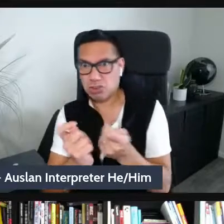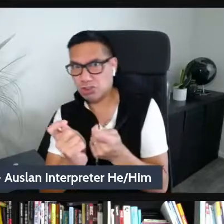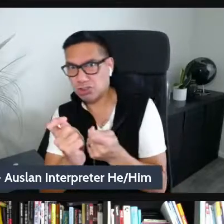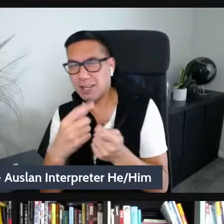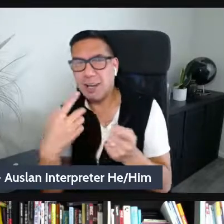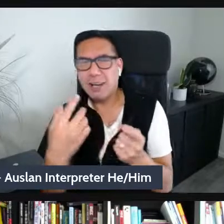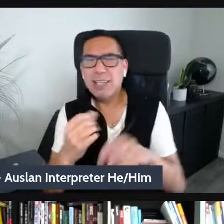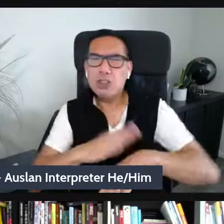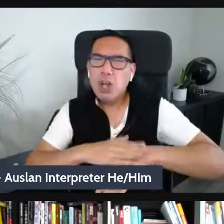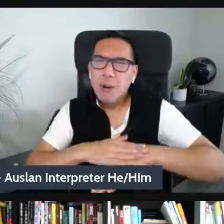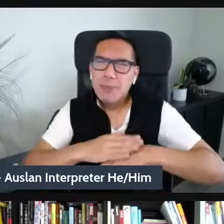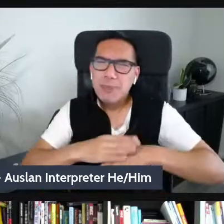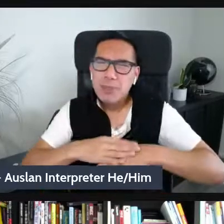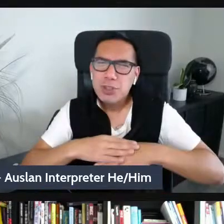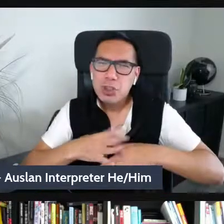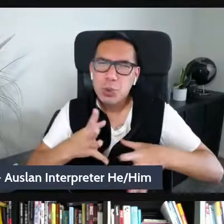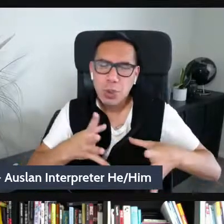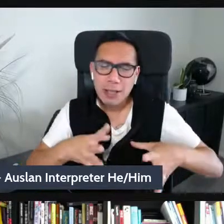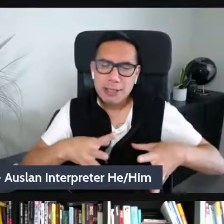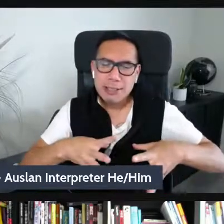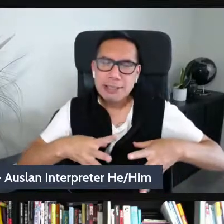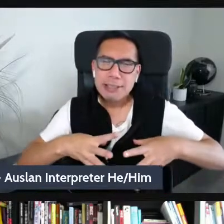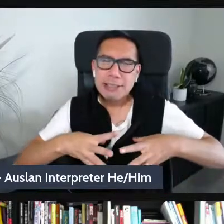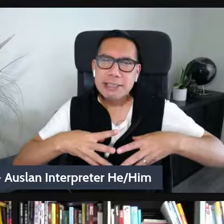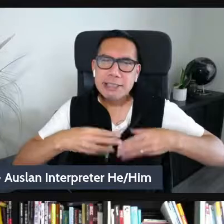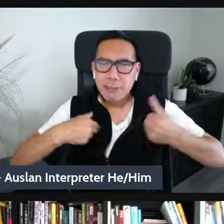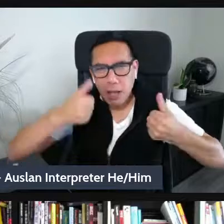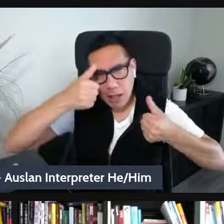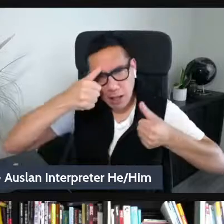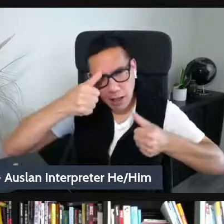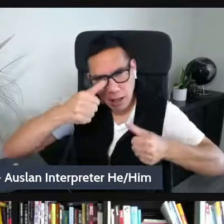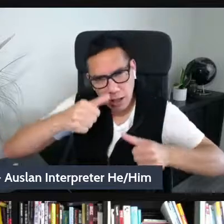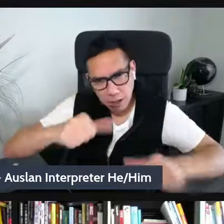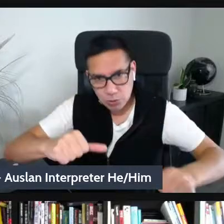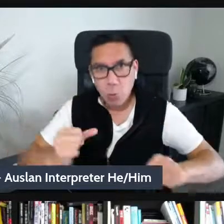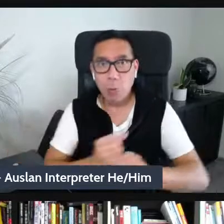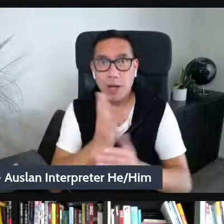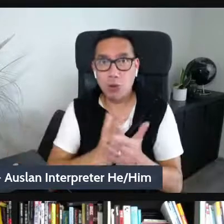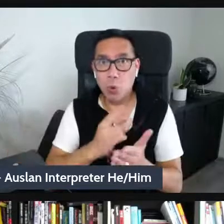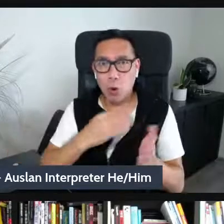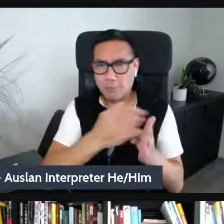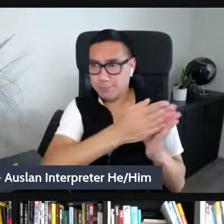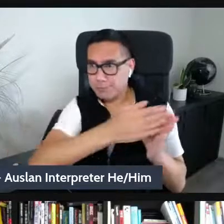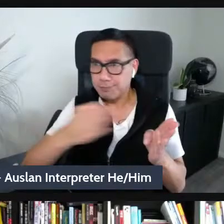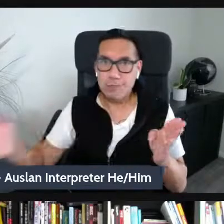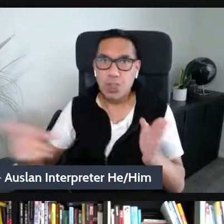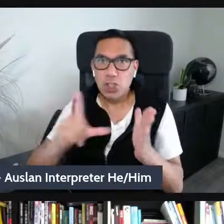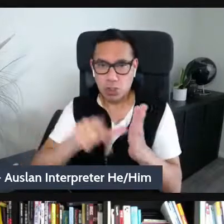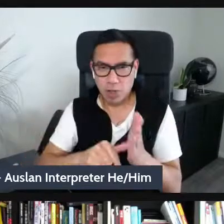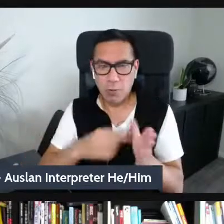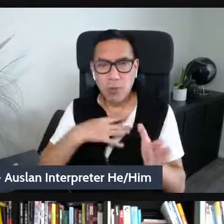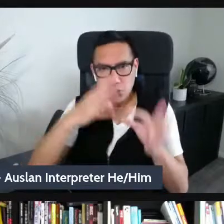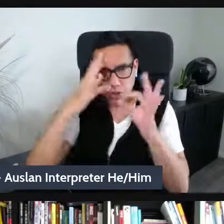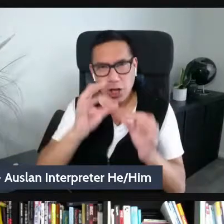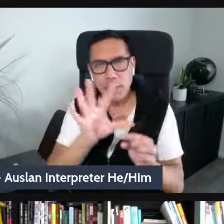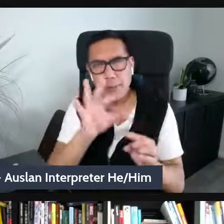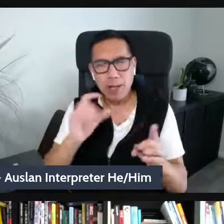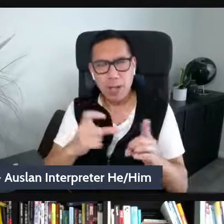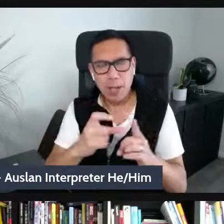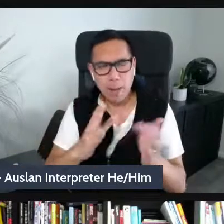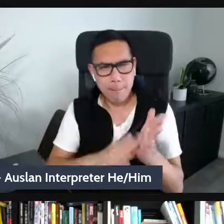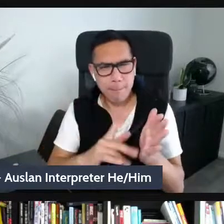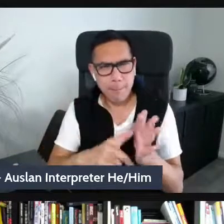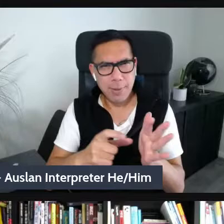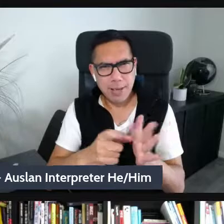can, what we call, adhere to it for a longer amount of time. So we chose a Mediterranean diet because it has